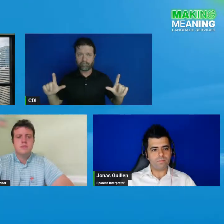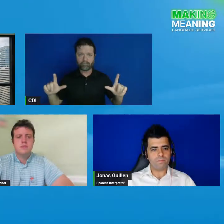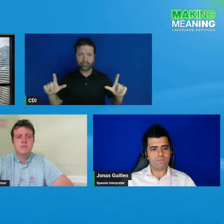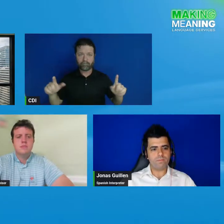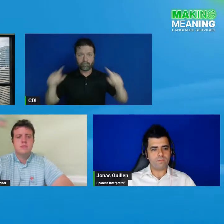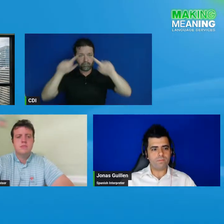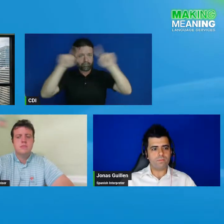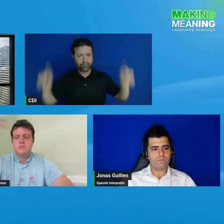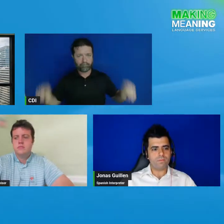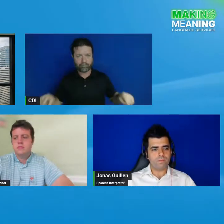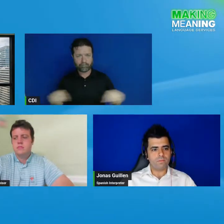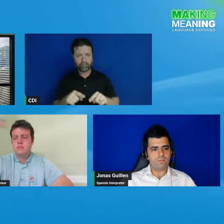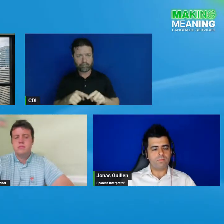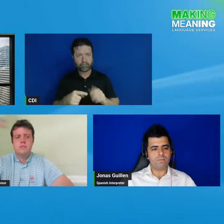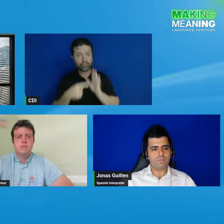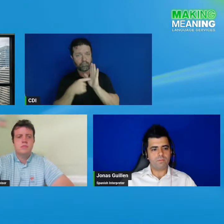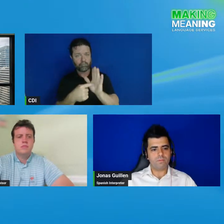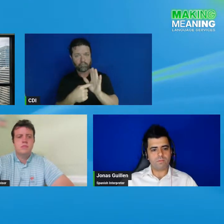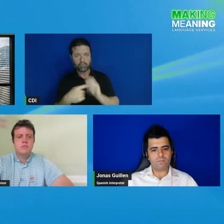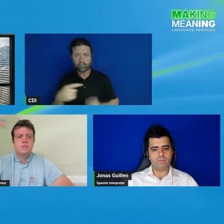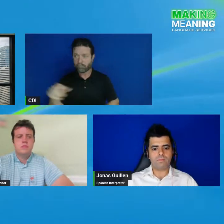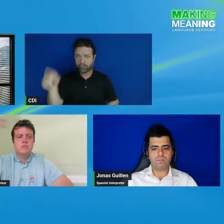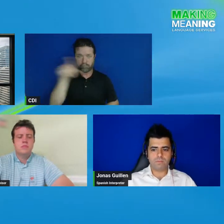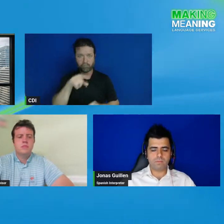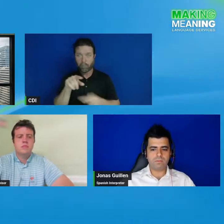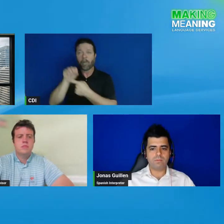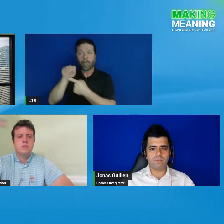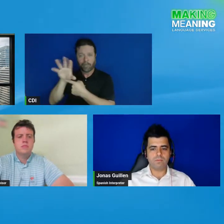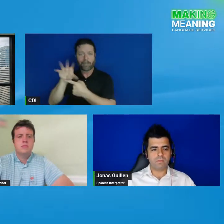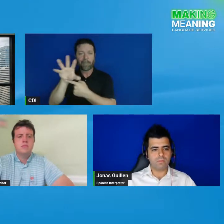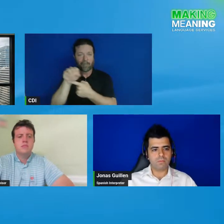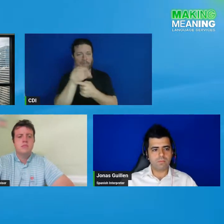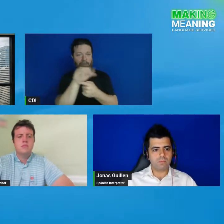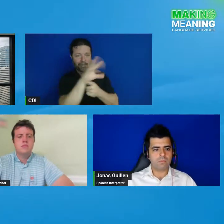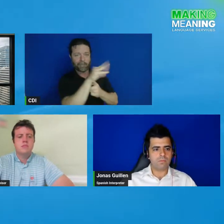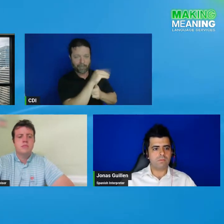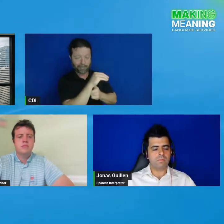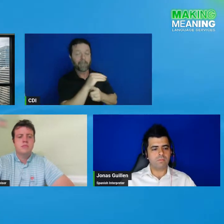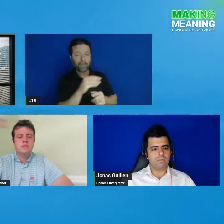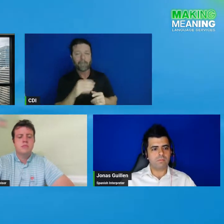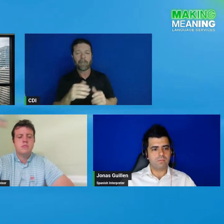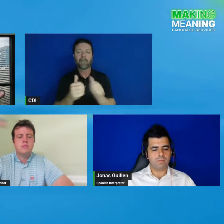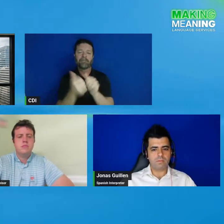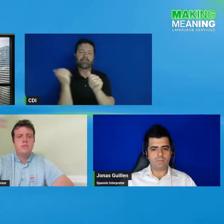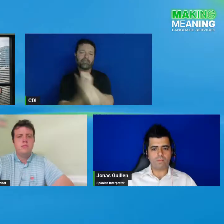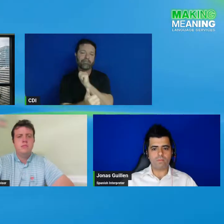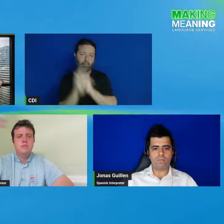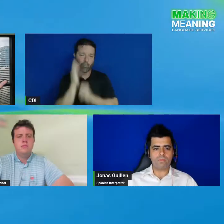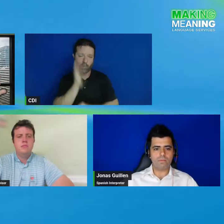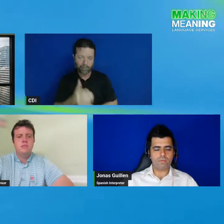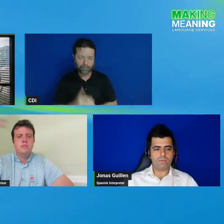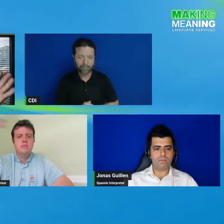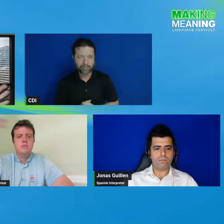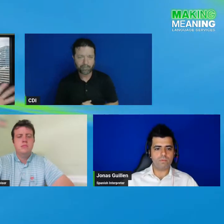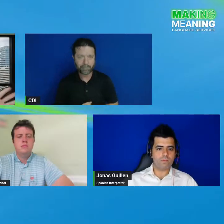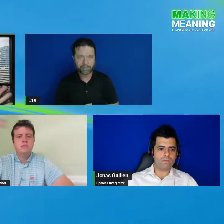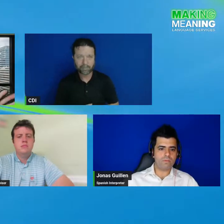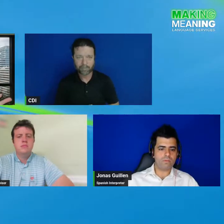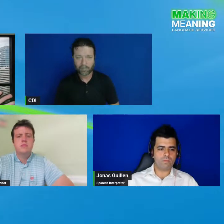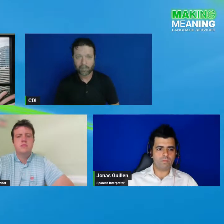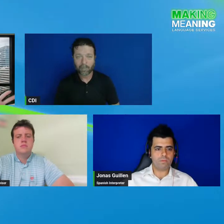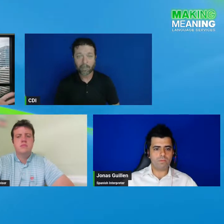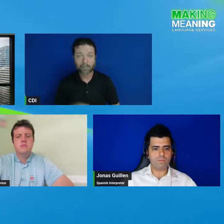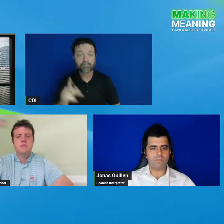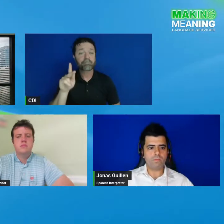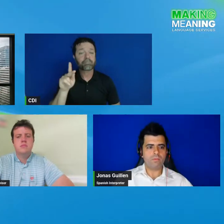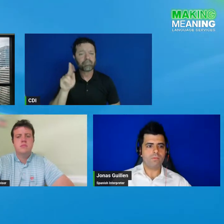requirements. Yeah, yeah, sounds good. Mhm. Thank you for that. And we'll talk more about, I know a few people have mentioned office verification,